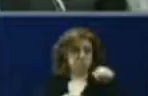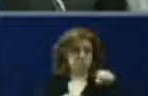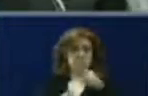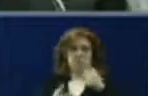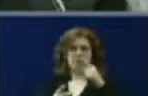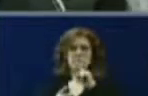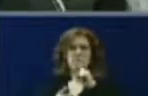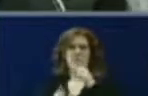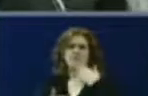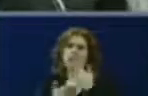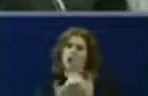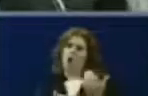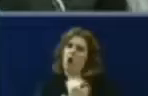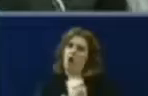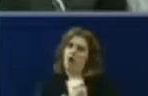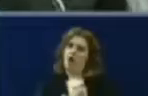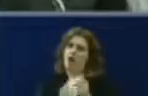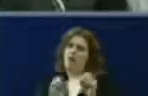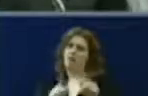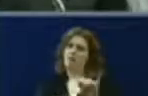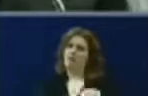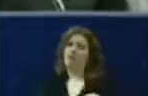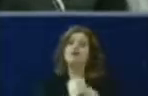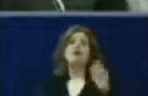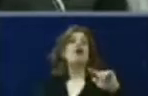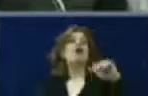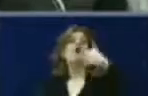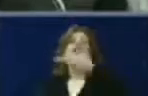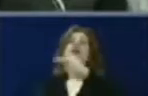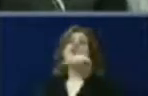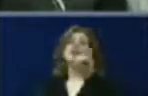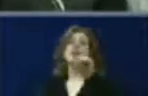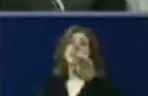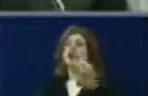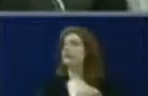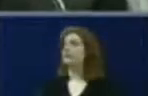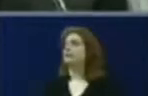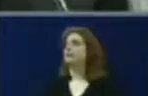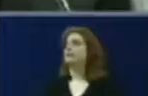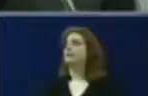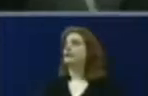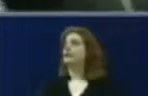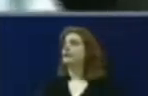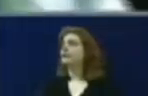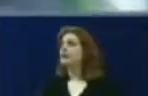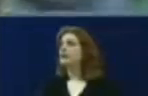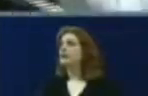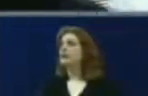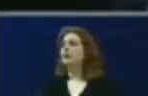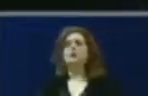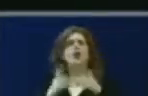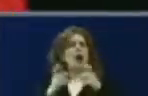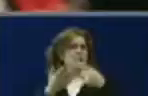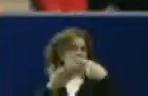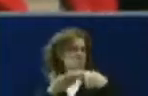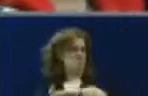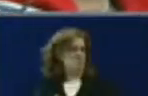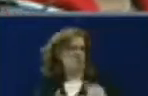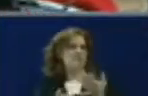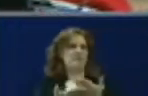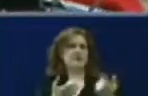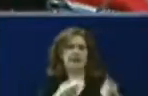a good opportunity to do that. Okay, Diane? Just quickly, would like to go over some things that are